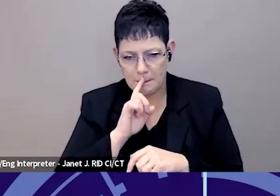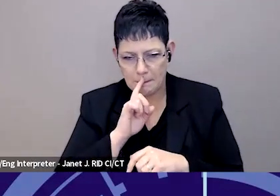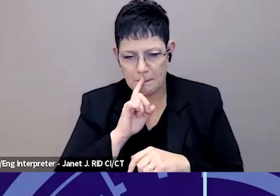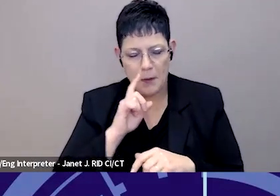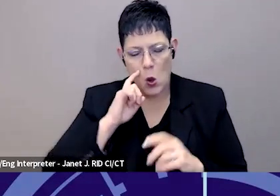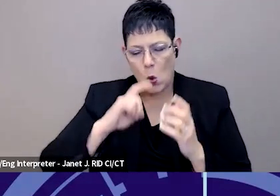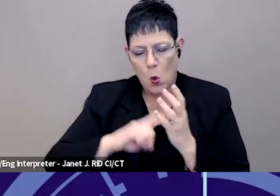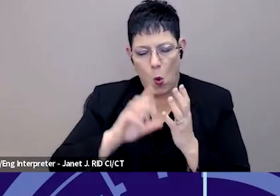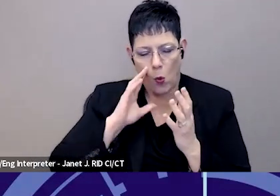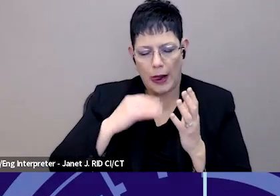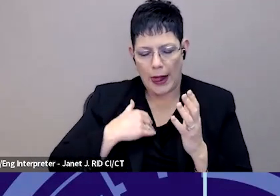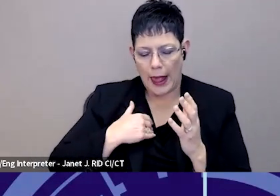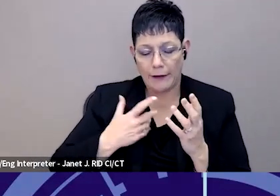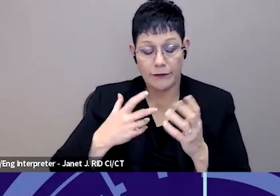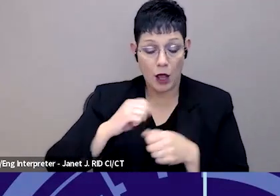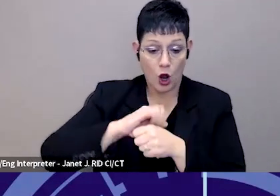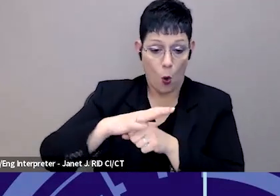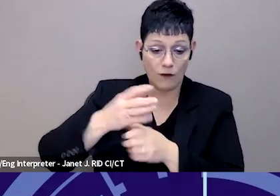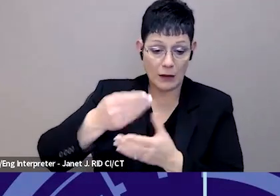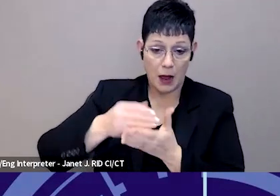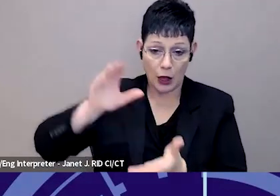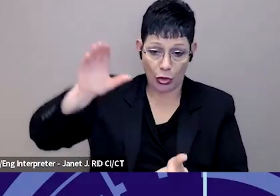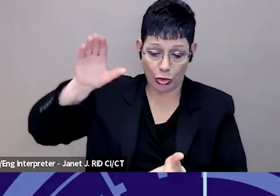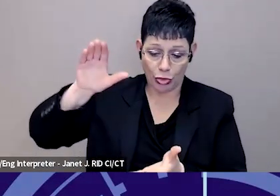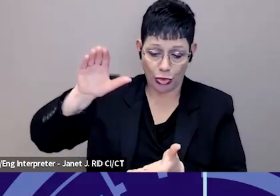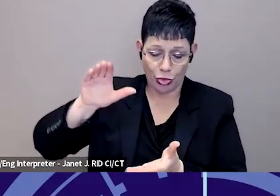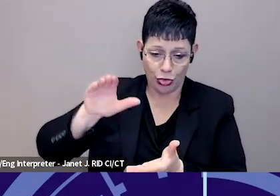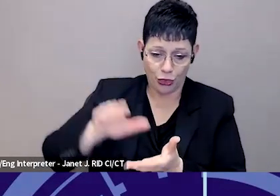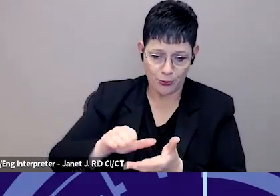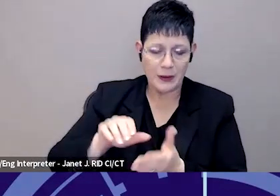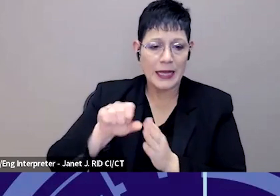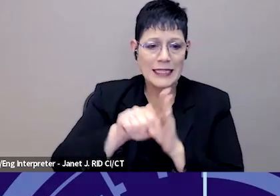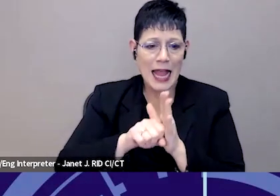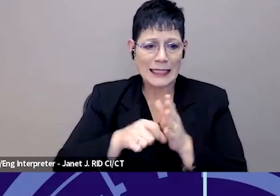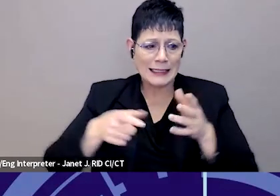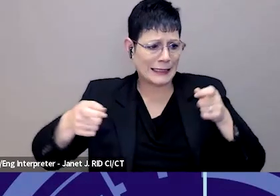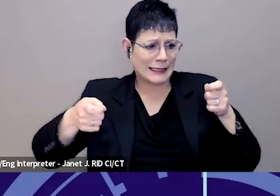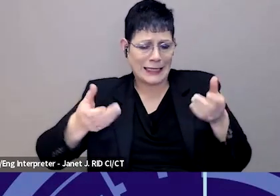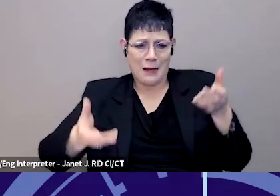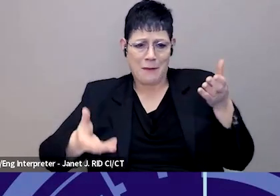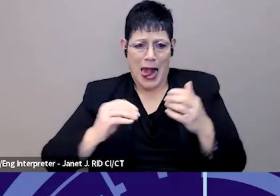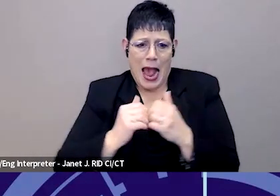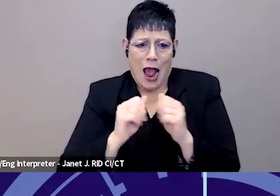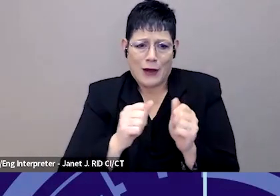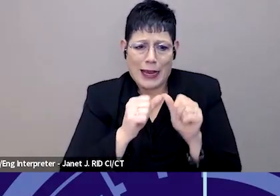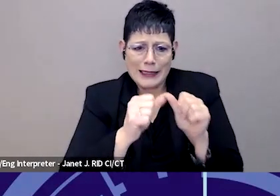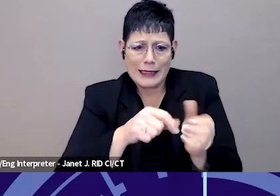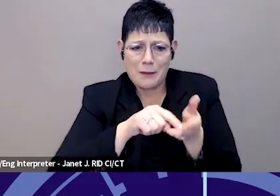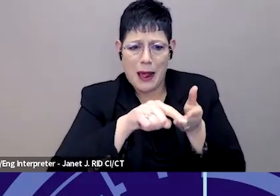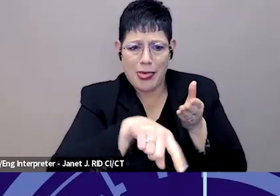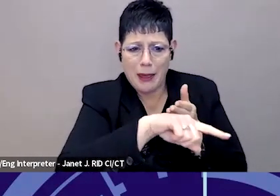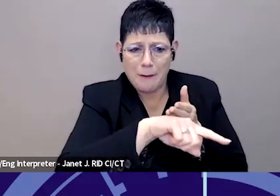pressures with the lack of COVID relief money for states to make sure that that funding is there. And so our fight is to make